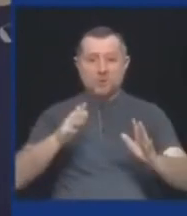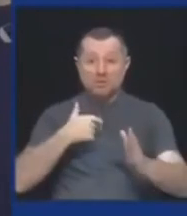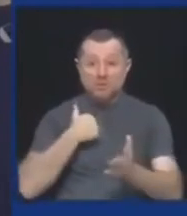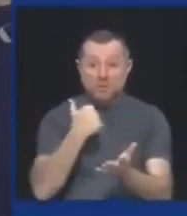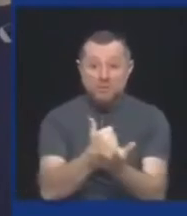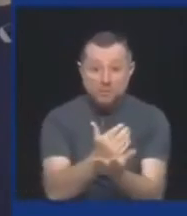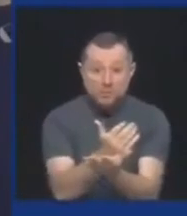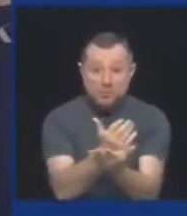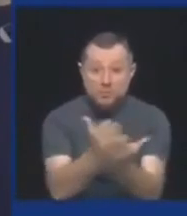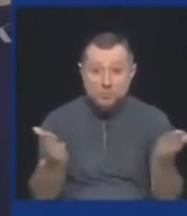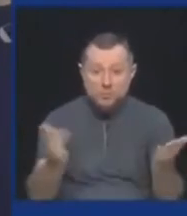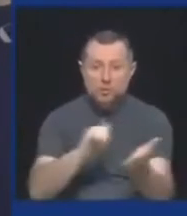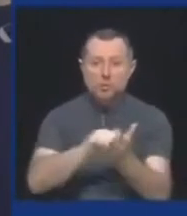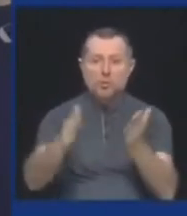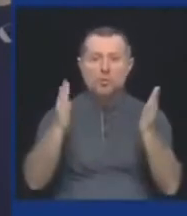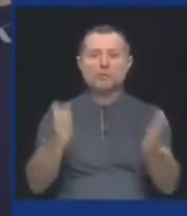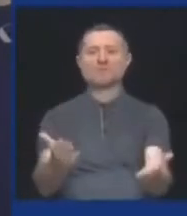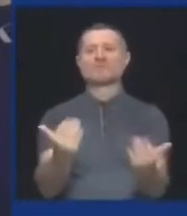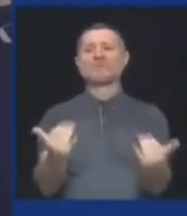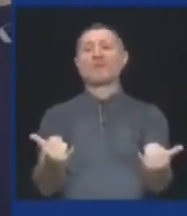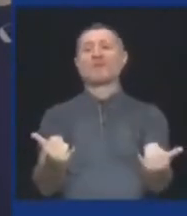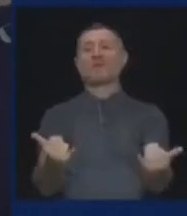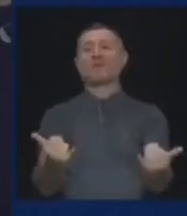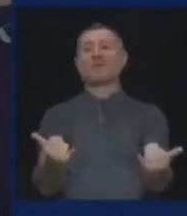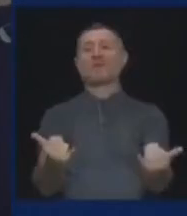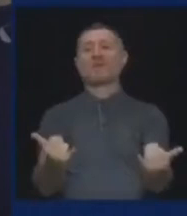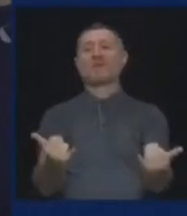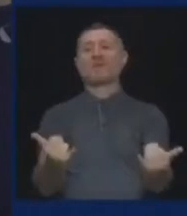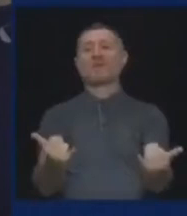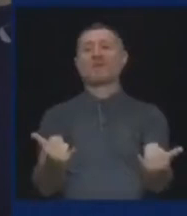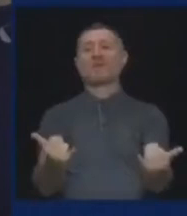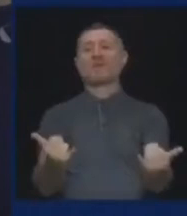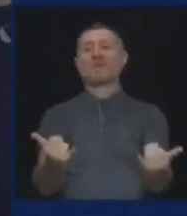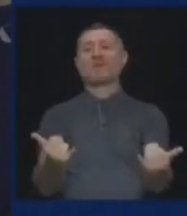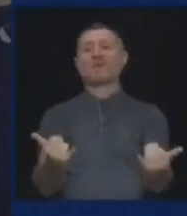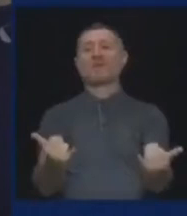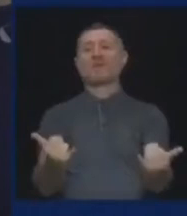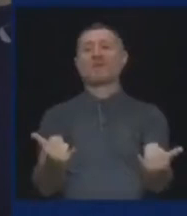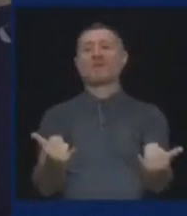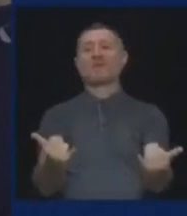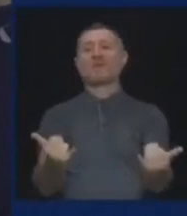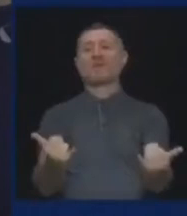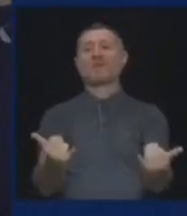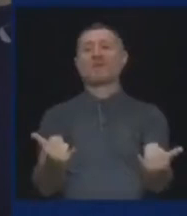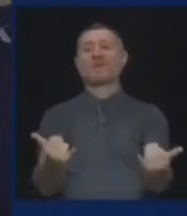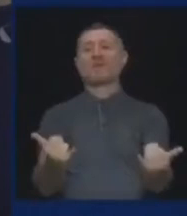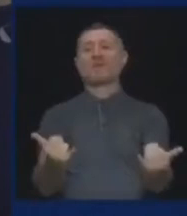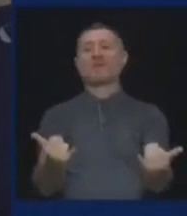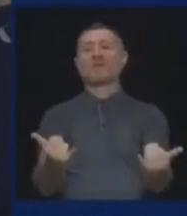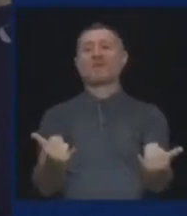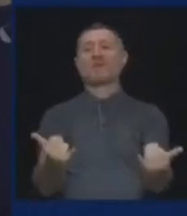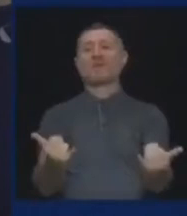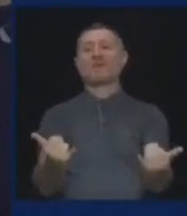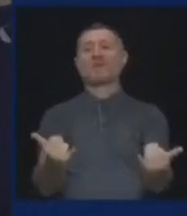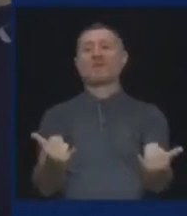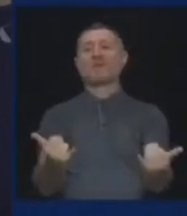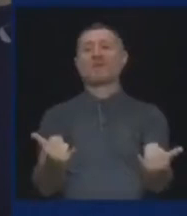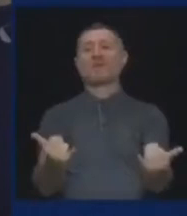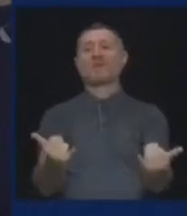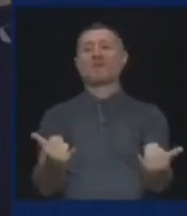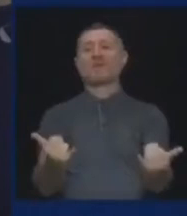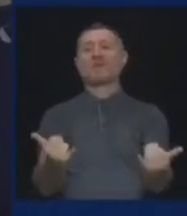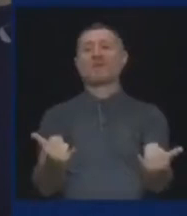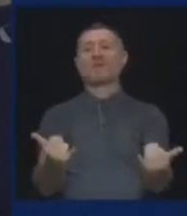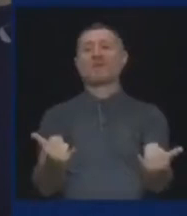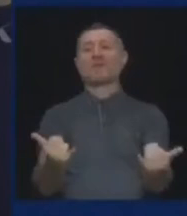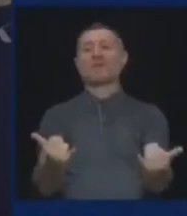now is if I step aside. And that was basically the video. There was a little bit more where he just